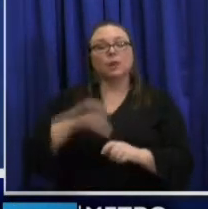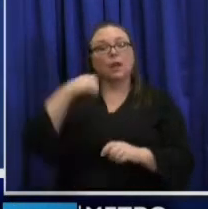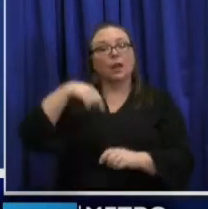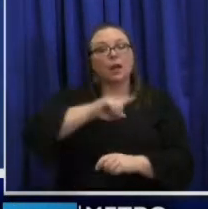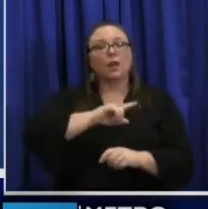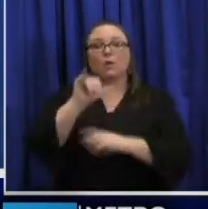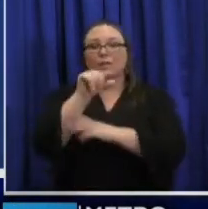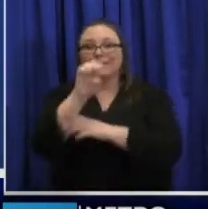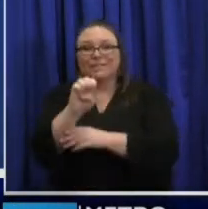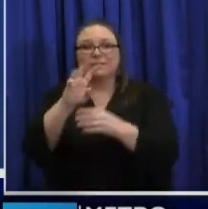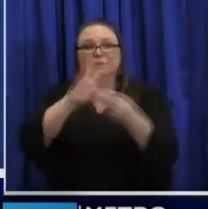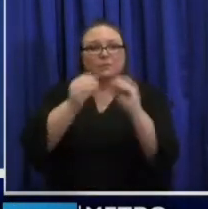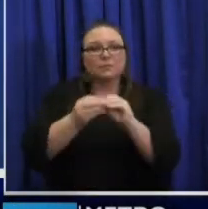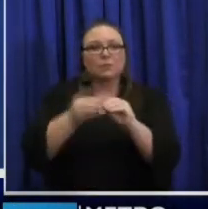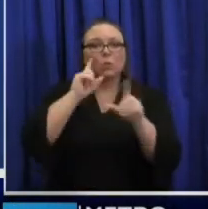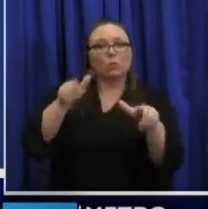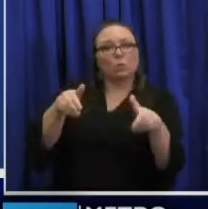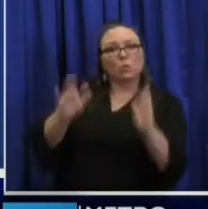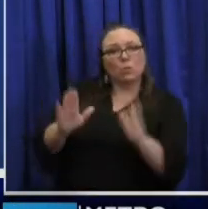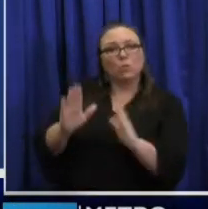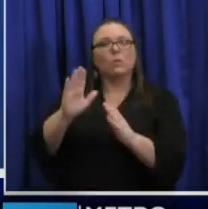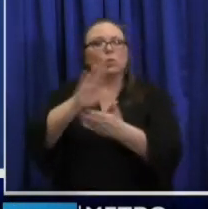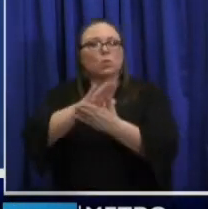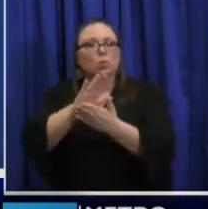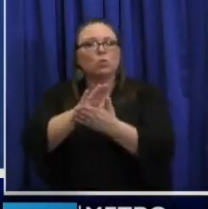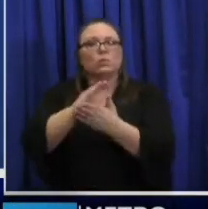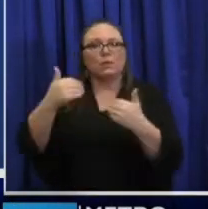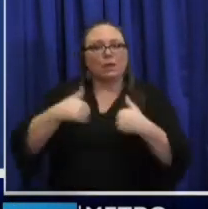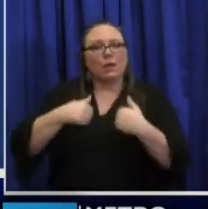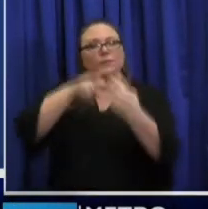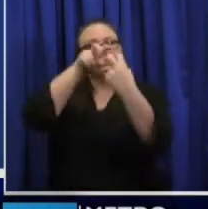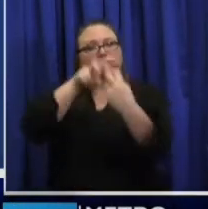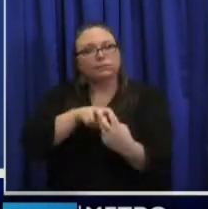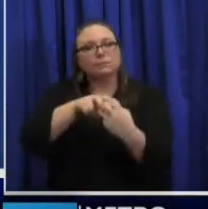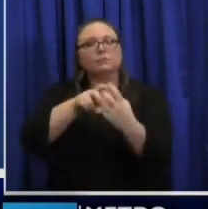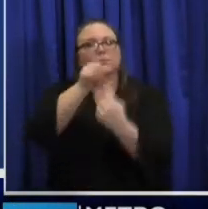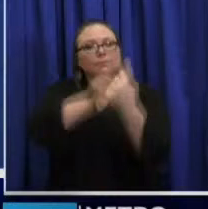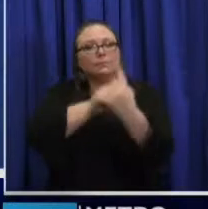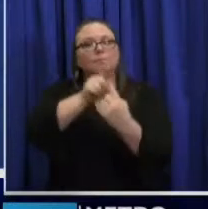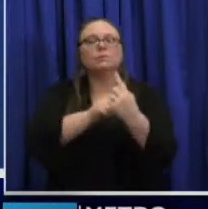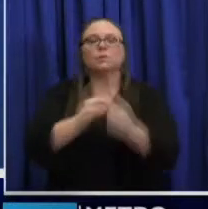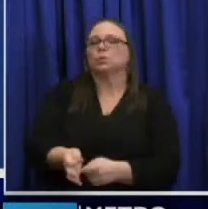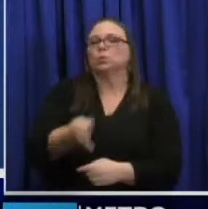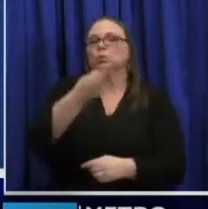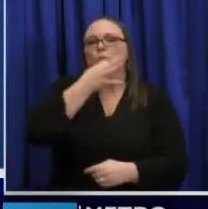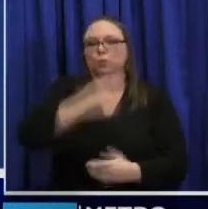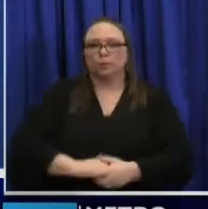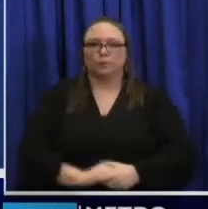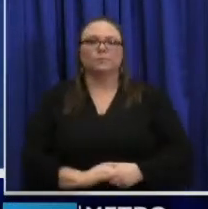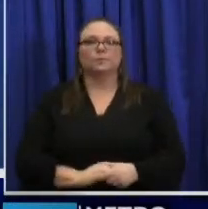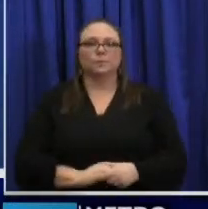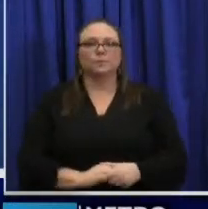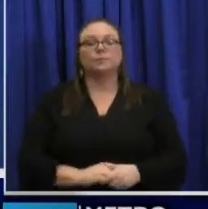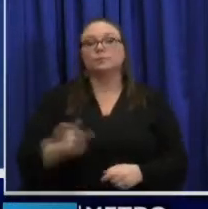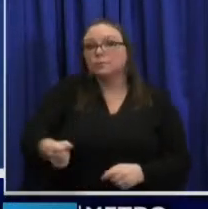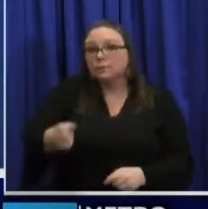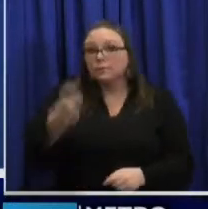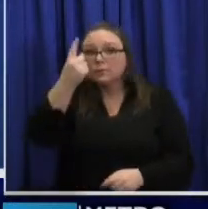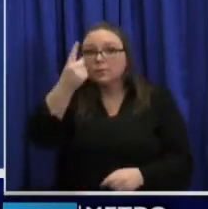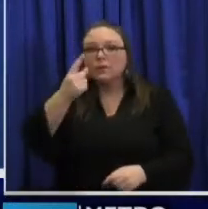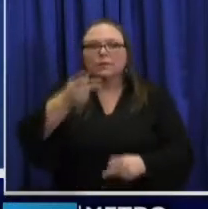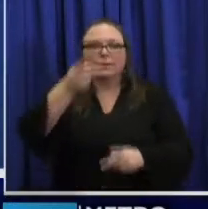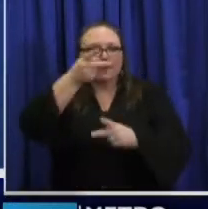trends will allow MMPS to have an in-person option very soon. But let's keep